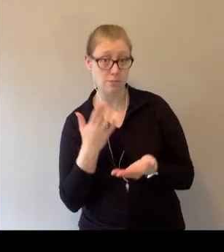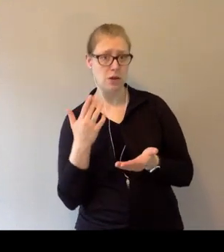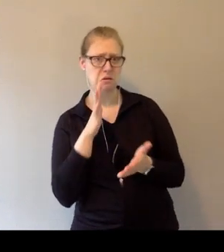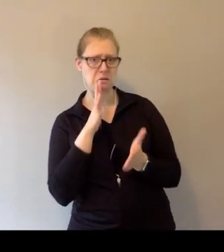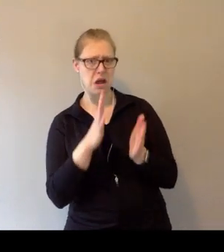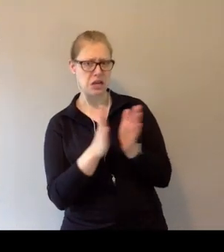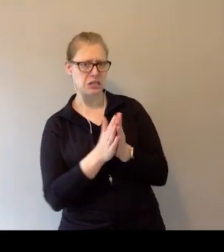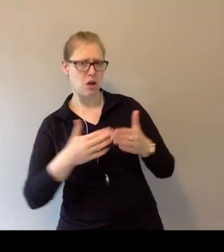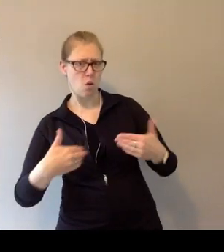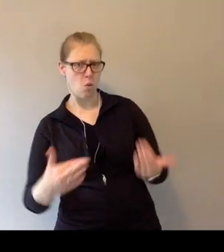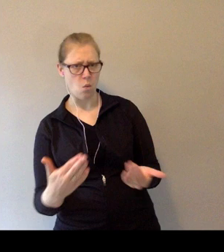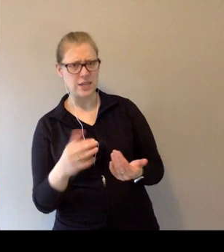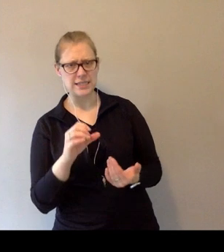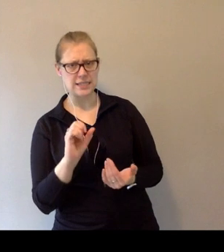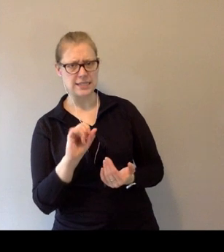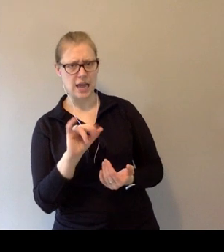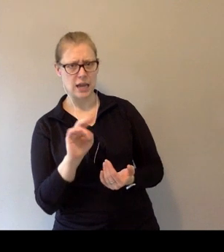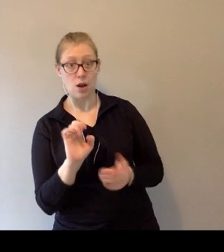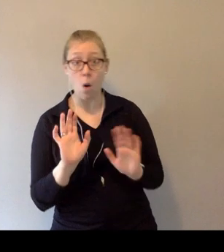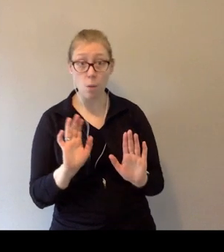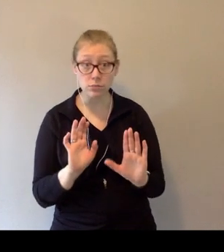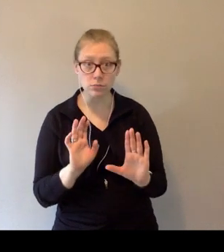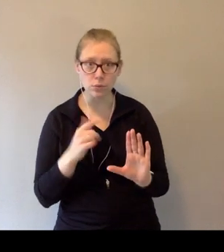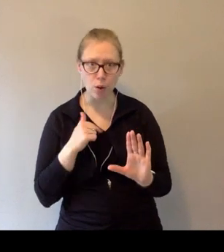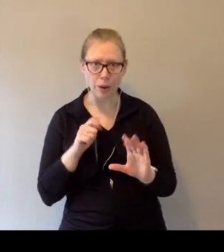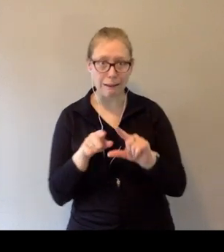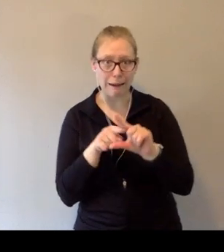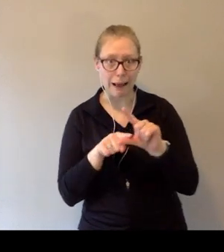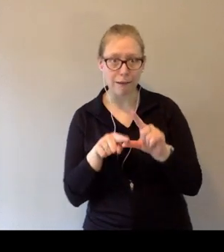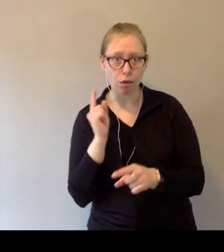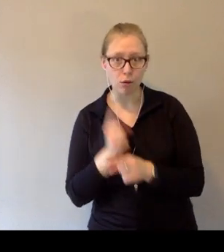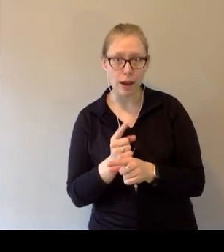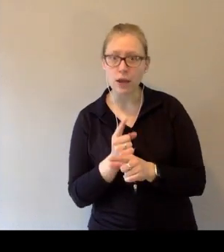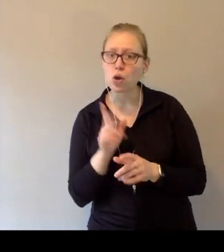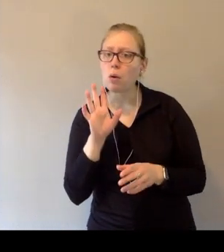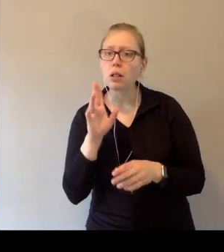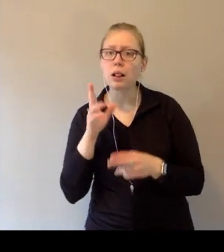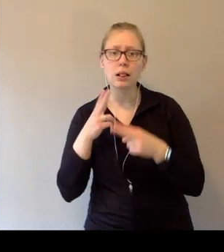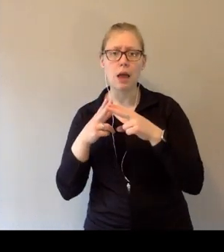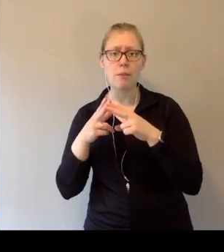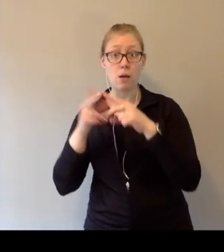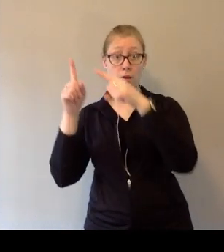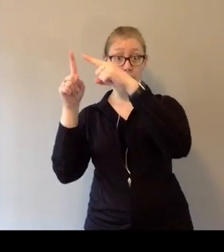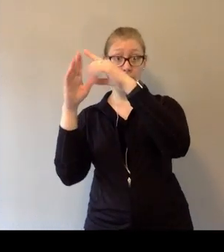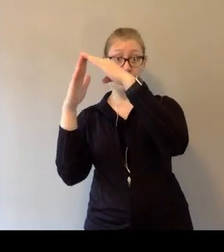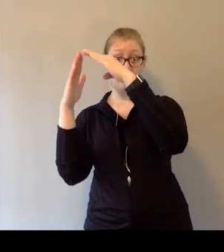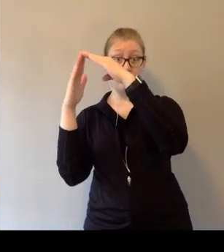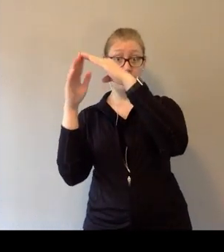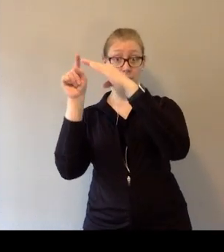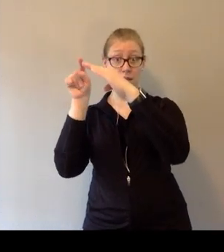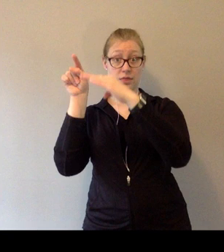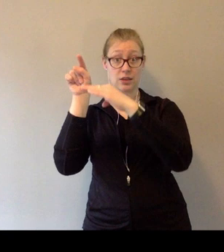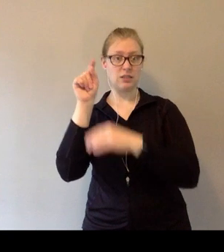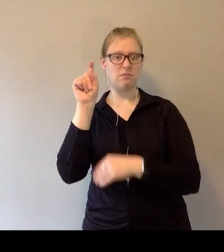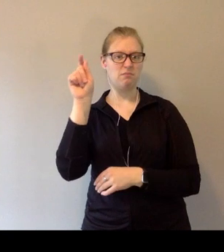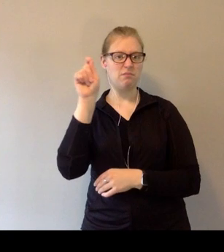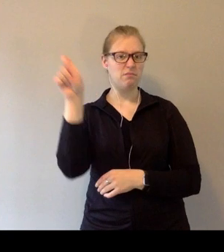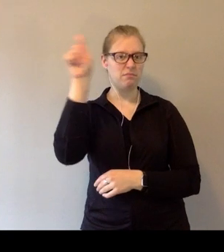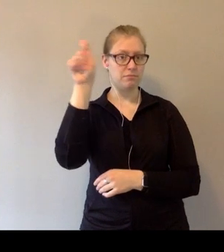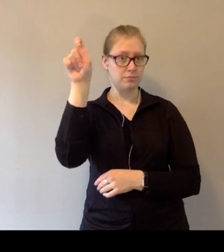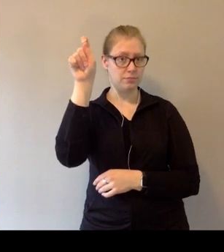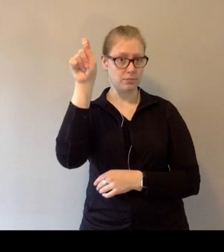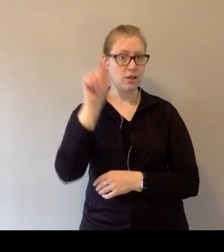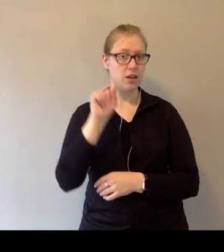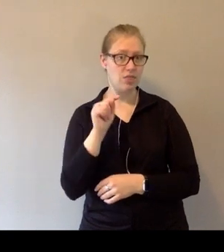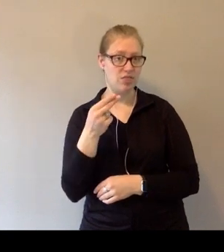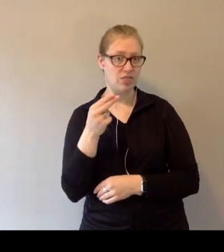we need an angle, don't we? So let's say theta is this angle right here. So it's the angle at the top right here.